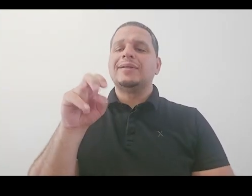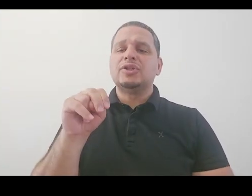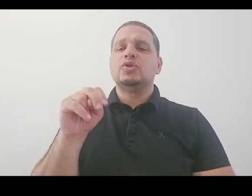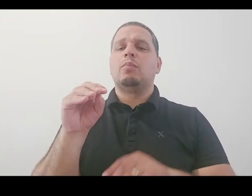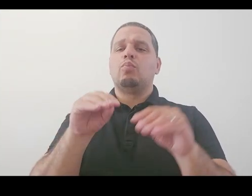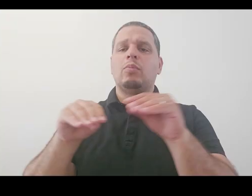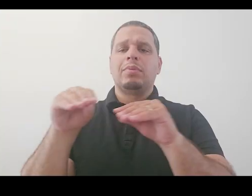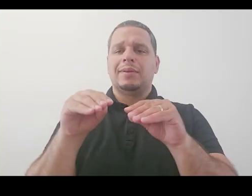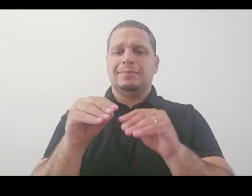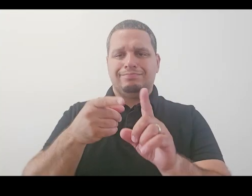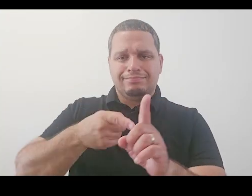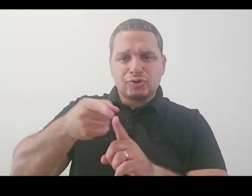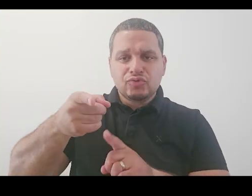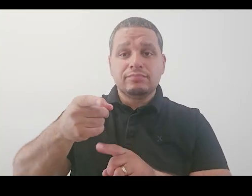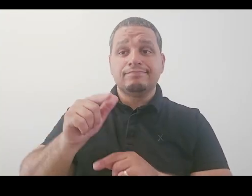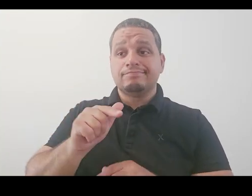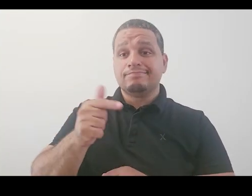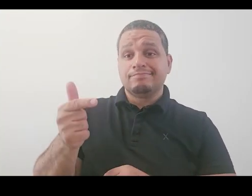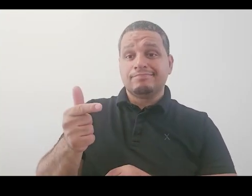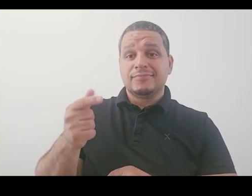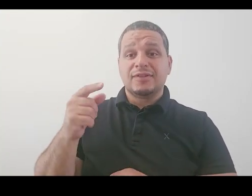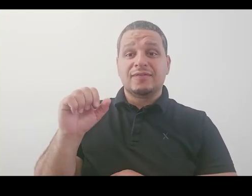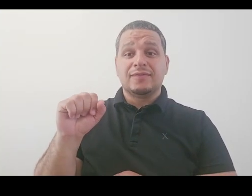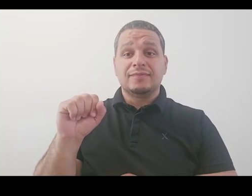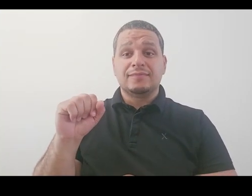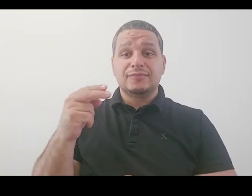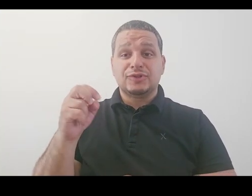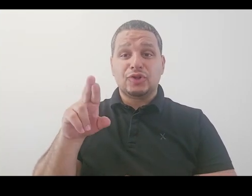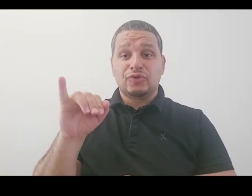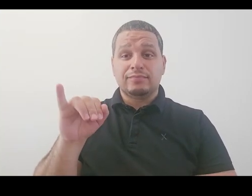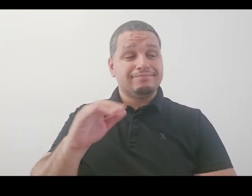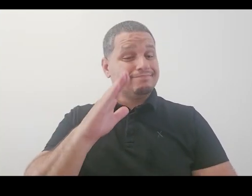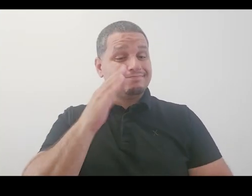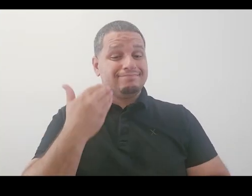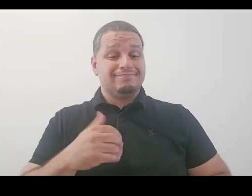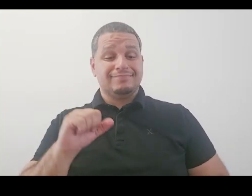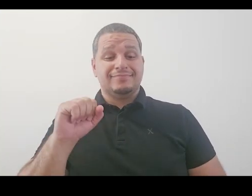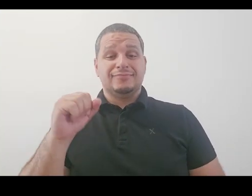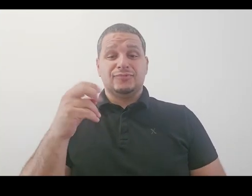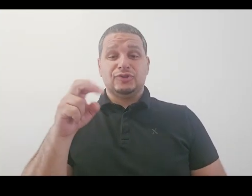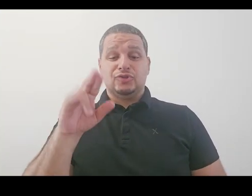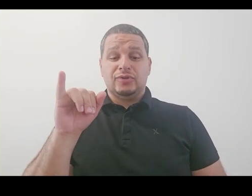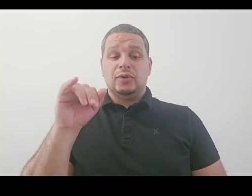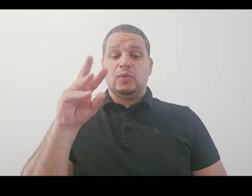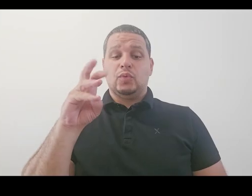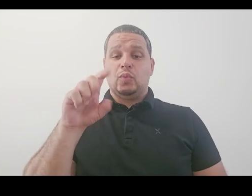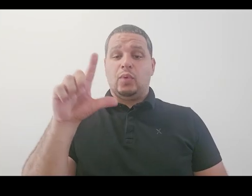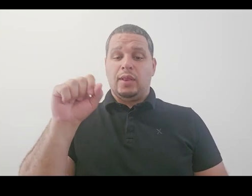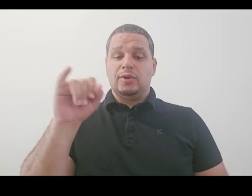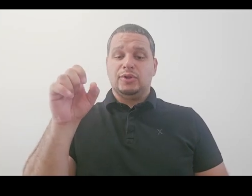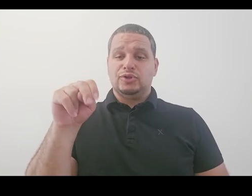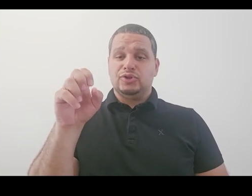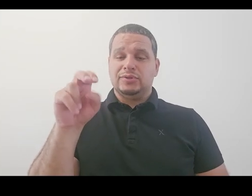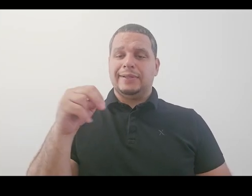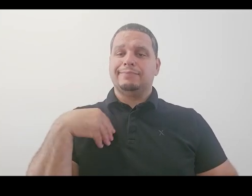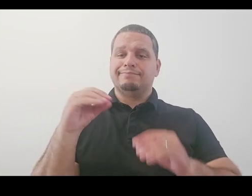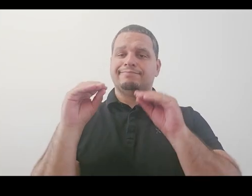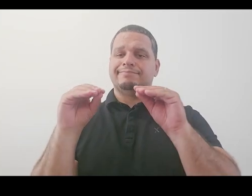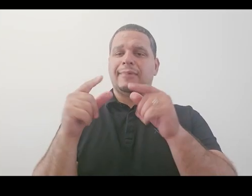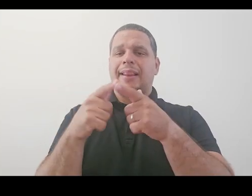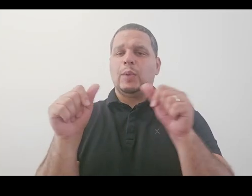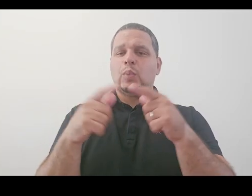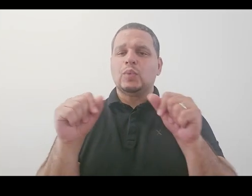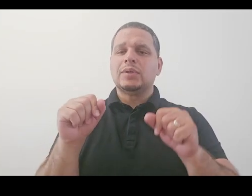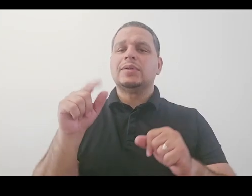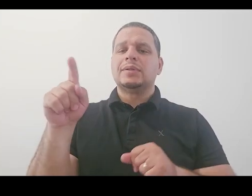Mobility Specialist. And next, we'll hear from Sherry. Everybody, my name is Sherry Wells Jensen. I am a professor of linguistics